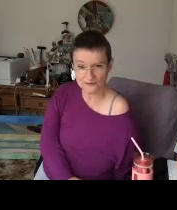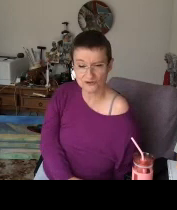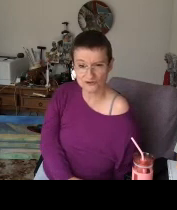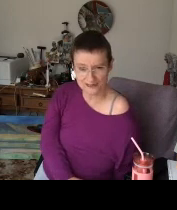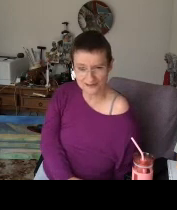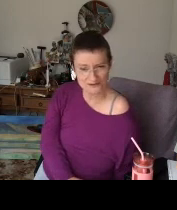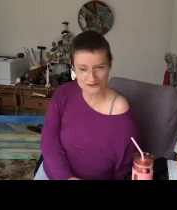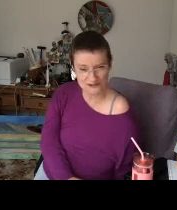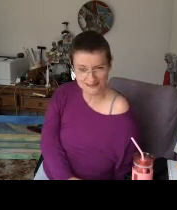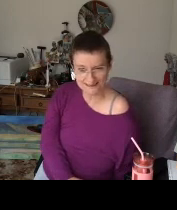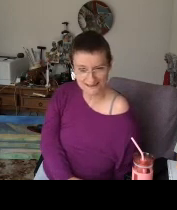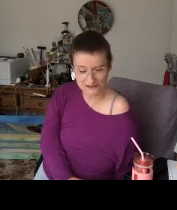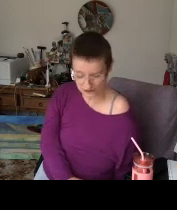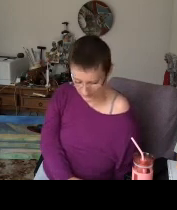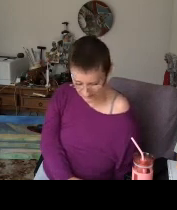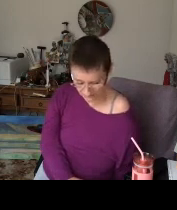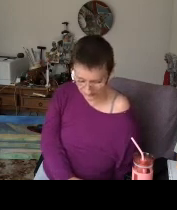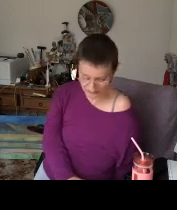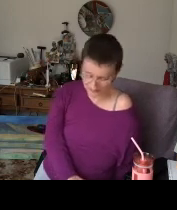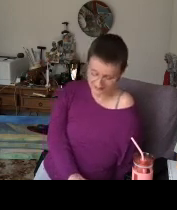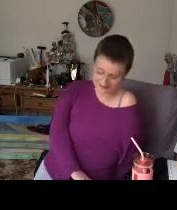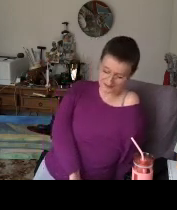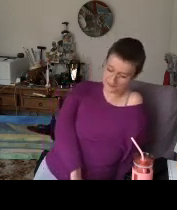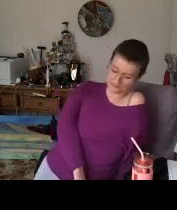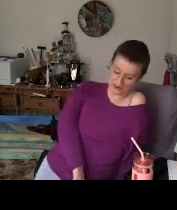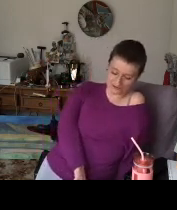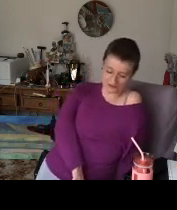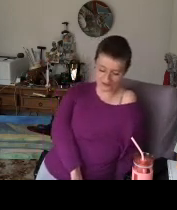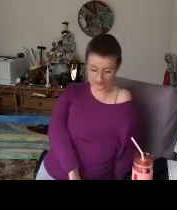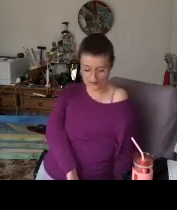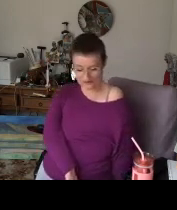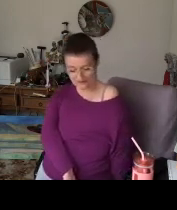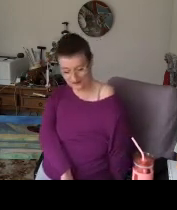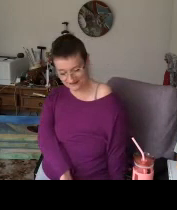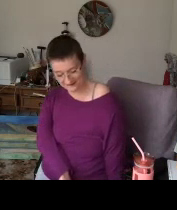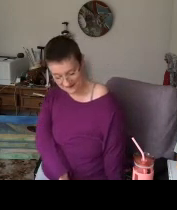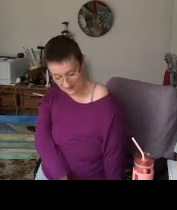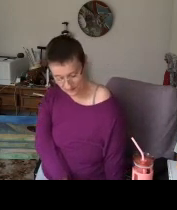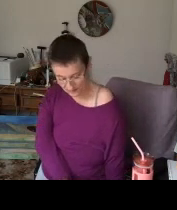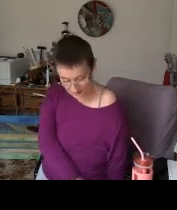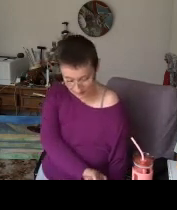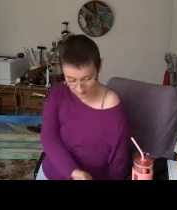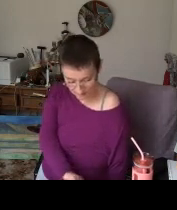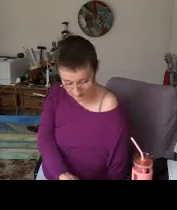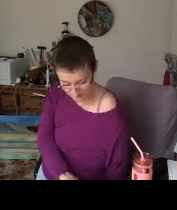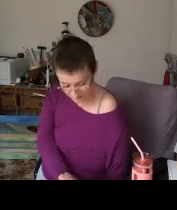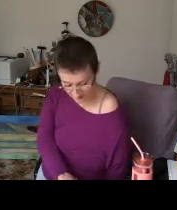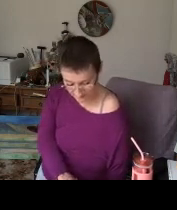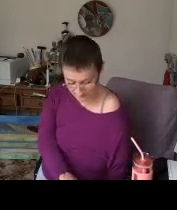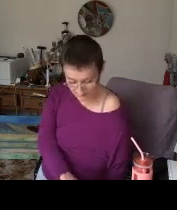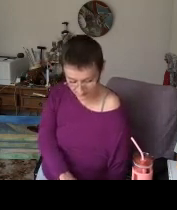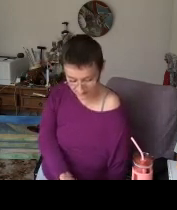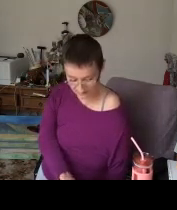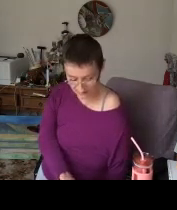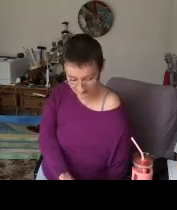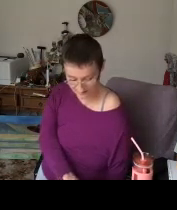Apple. A strange partnership going on here. But this was a beautiful thing